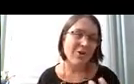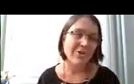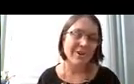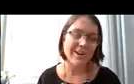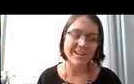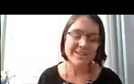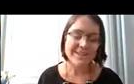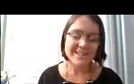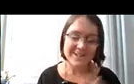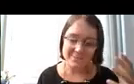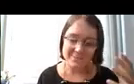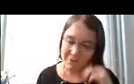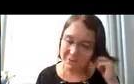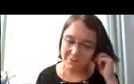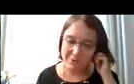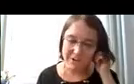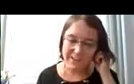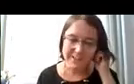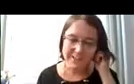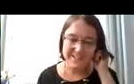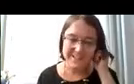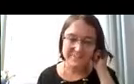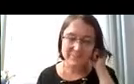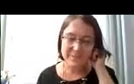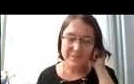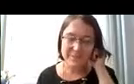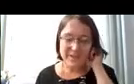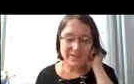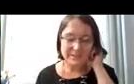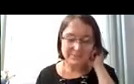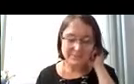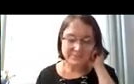interactive online. Thank you, my wonderful colleagues.